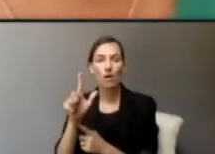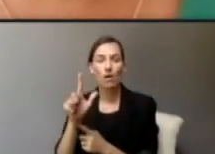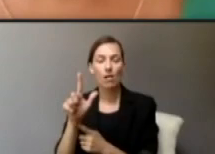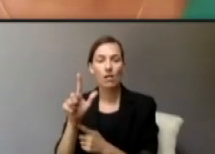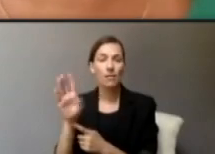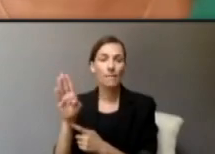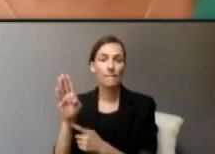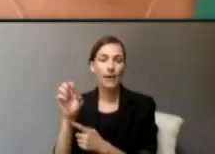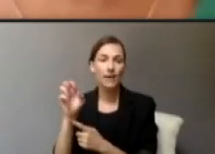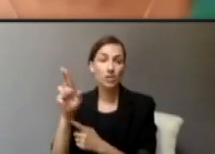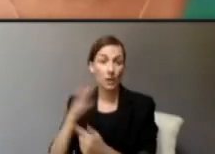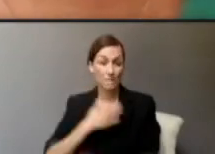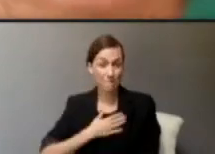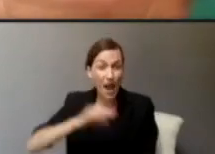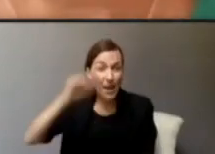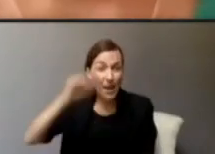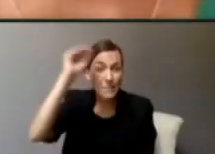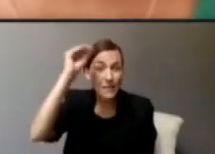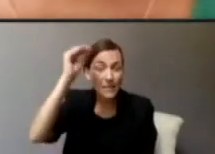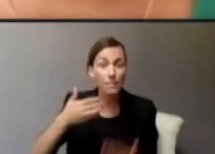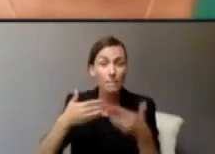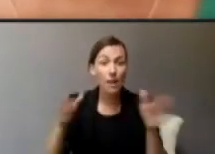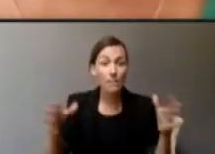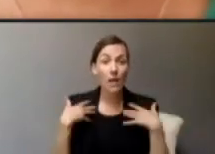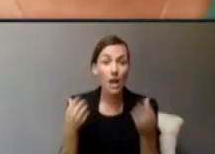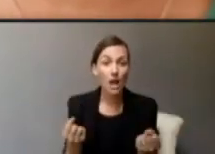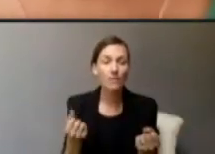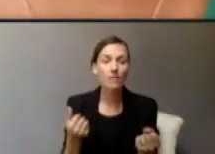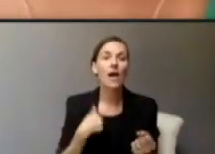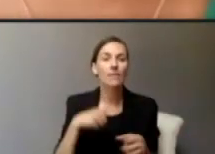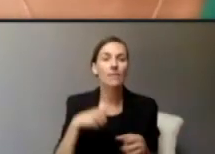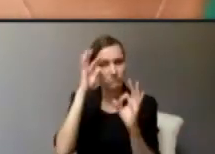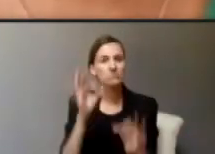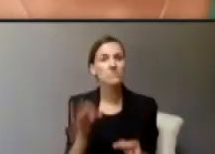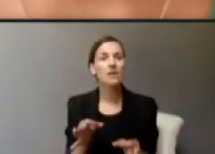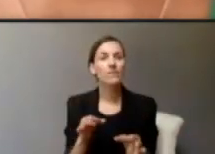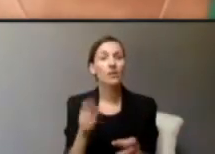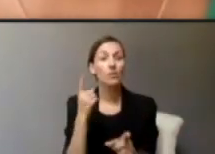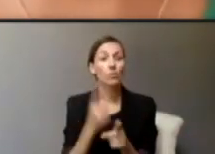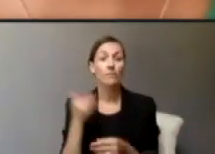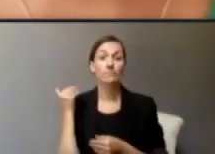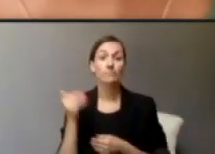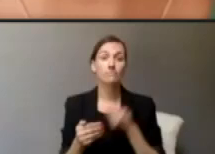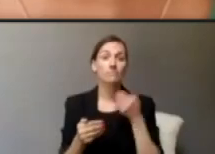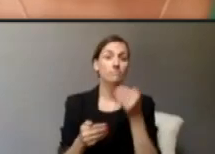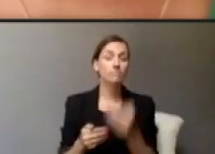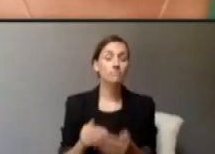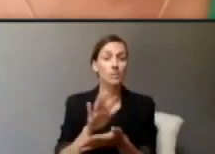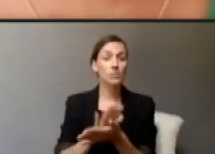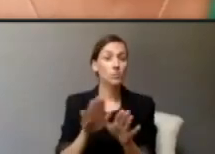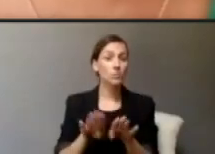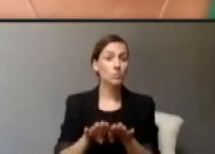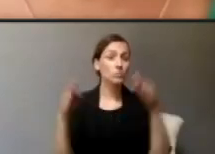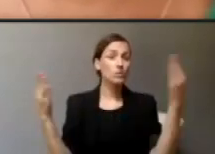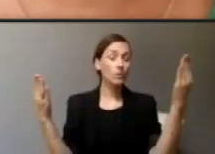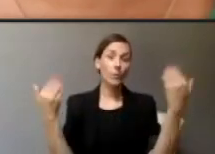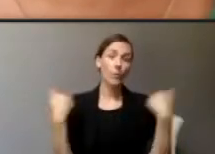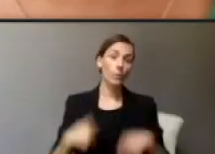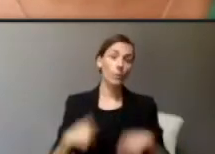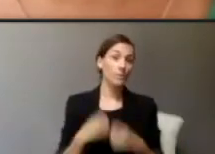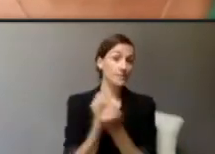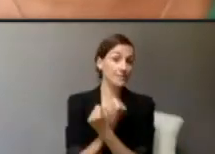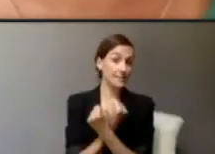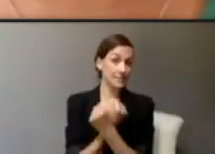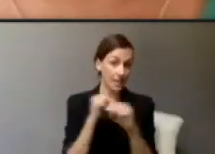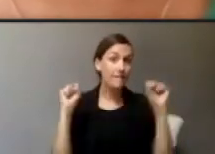terms of my opinion, my public health opinion, I believe we're definitely taking the right steps to open schools. We're being extremely safe. This